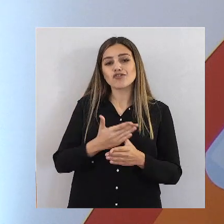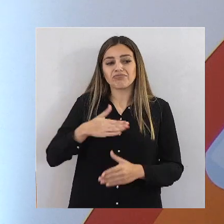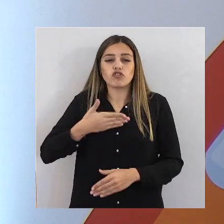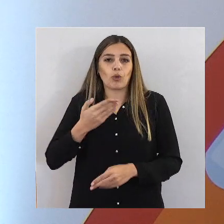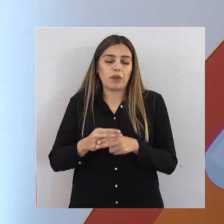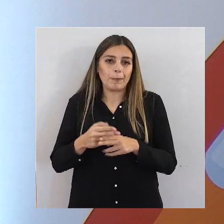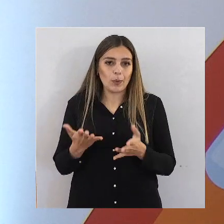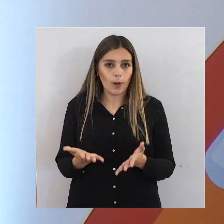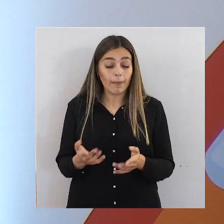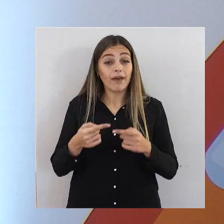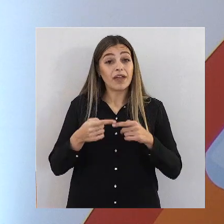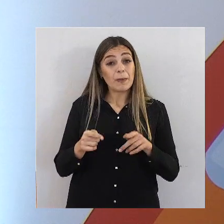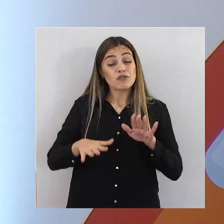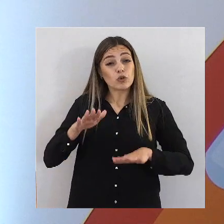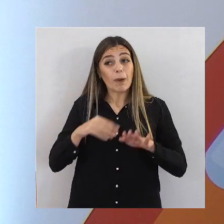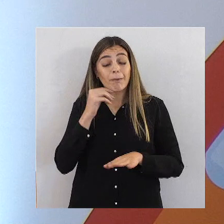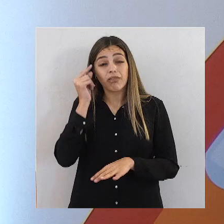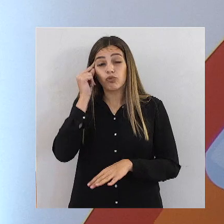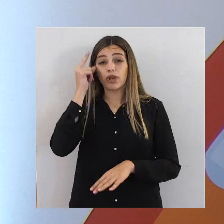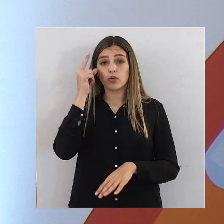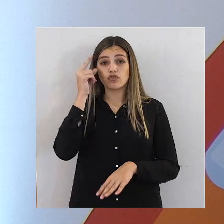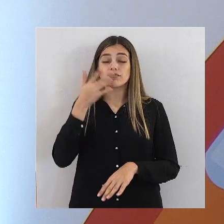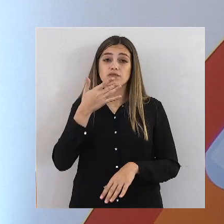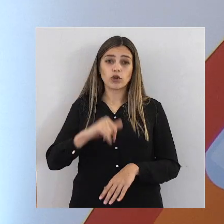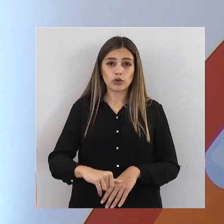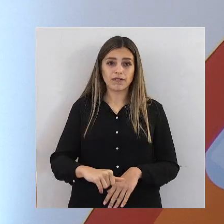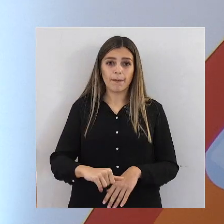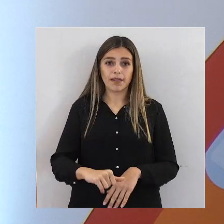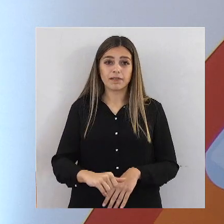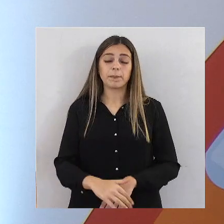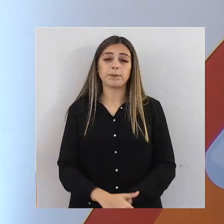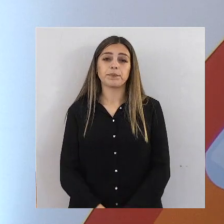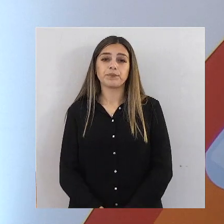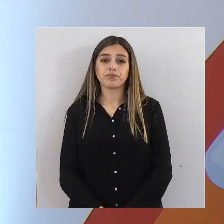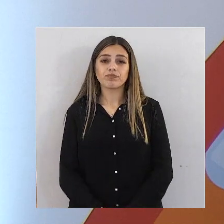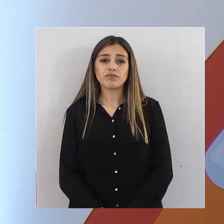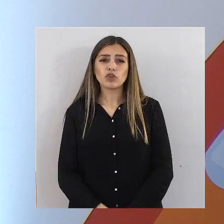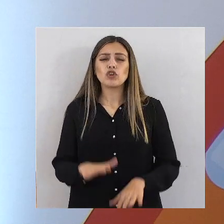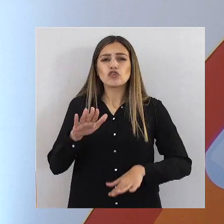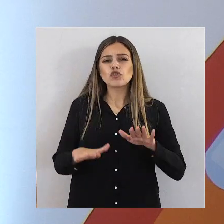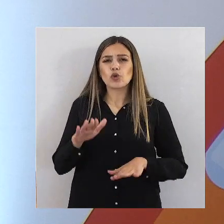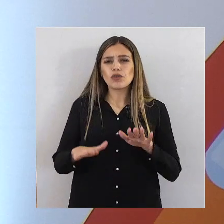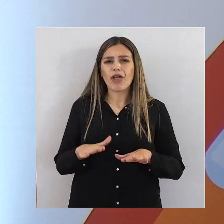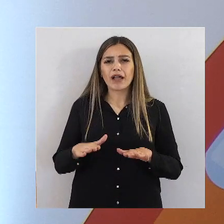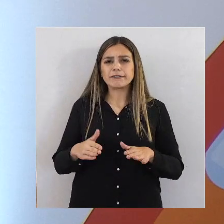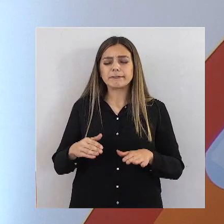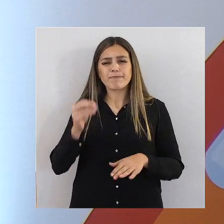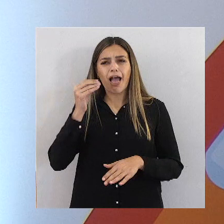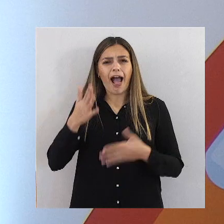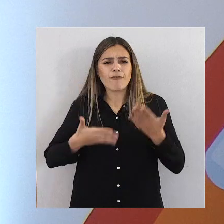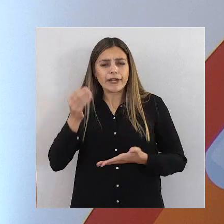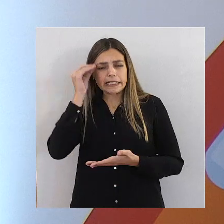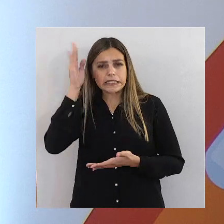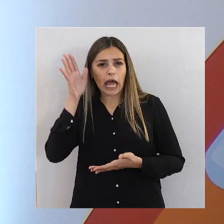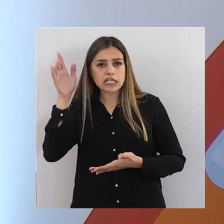and consciousness, and the unintentional transmission of our own beliefs onto others. Hence, events